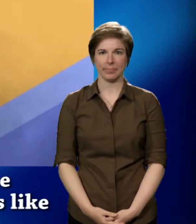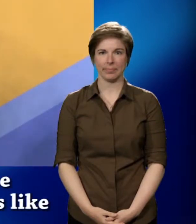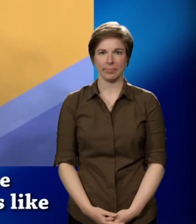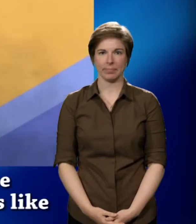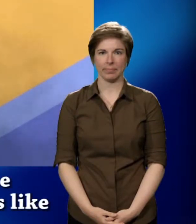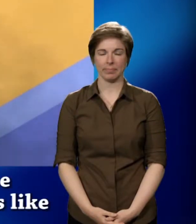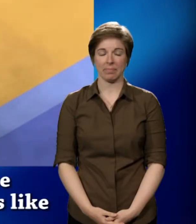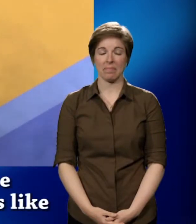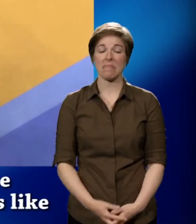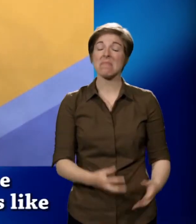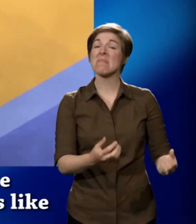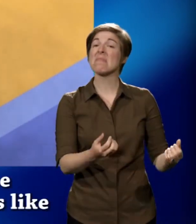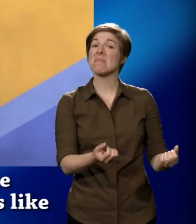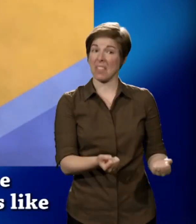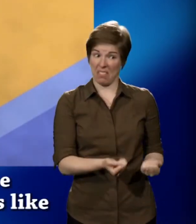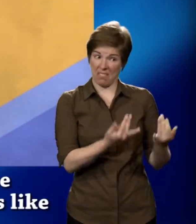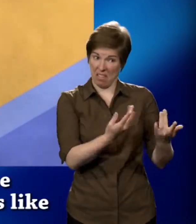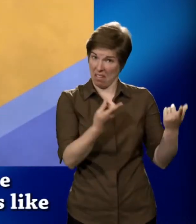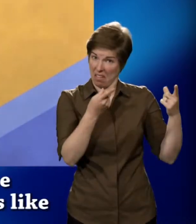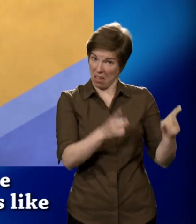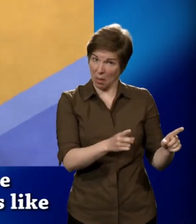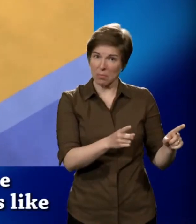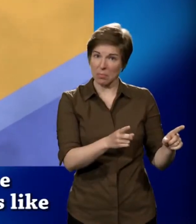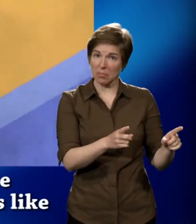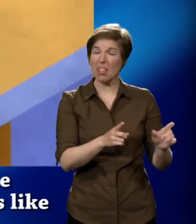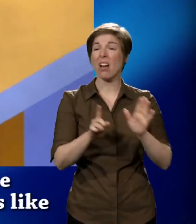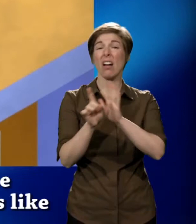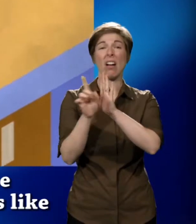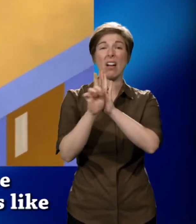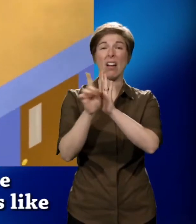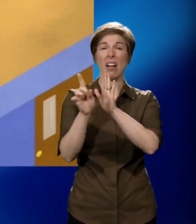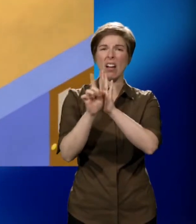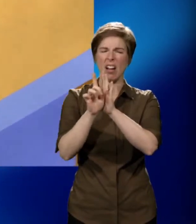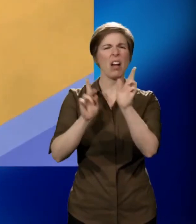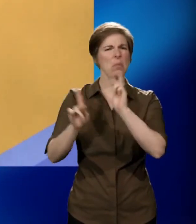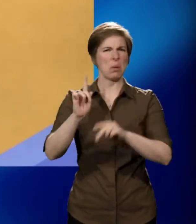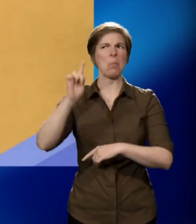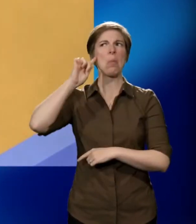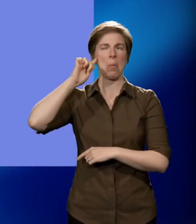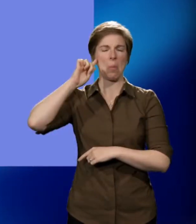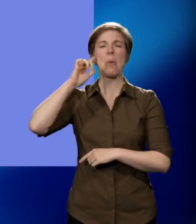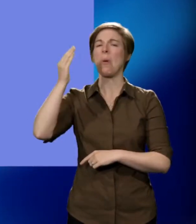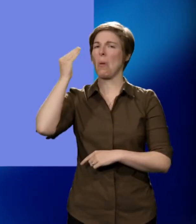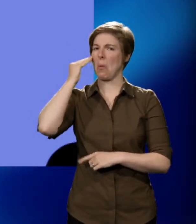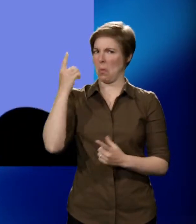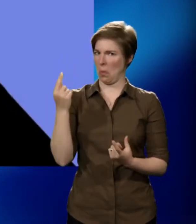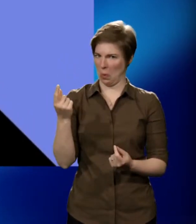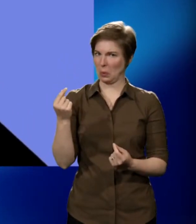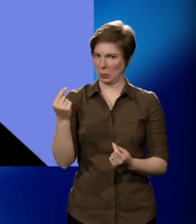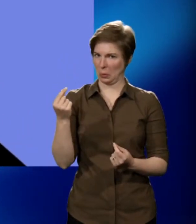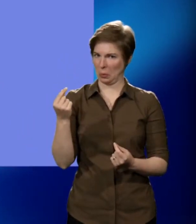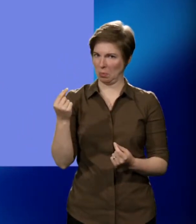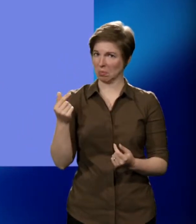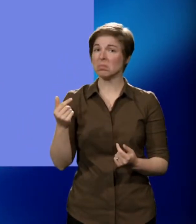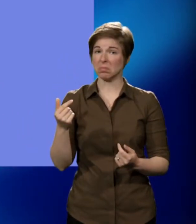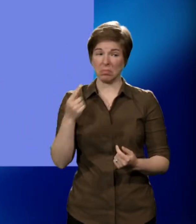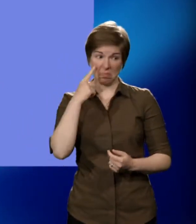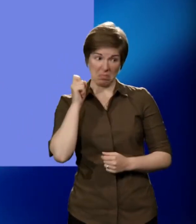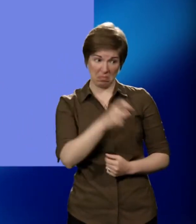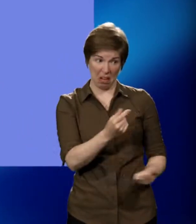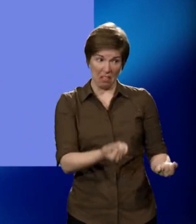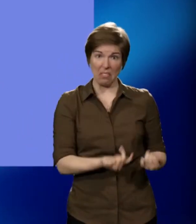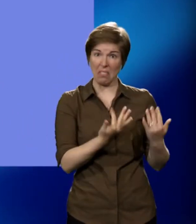If there is a fire, people should be aware of what the fire alarm sounds like. Usually at NSCC, that is a bell that's